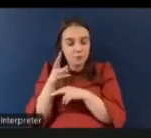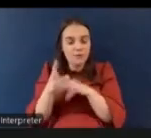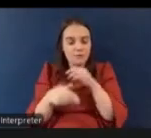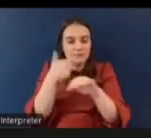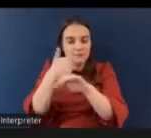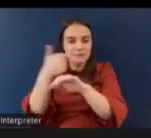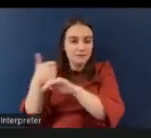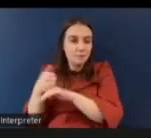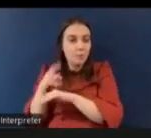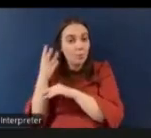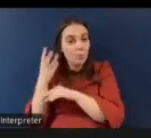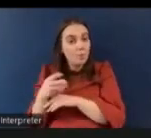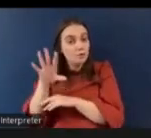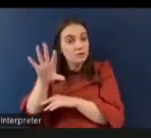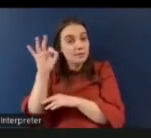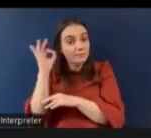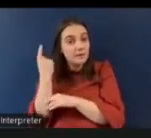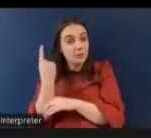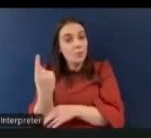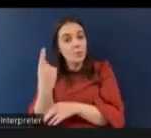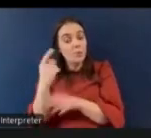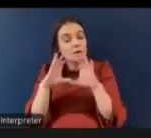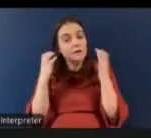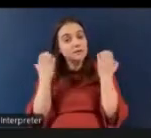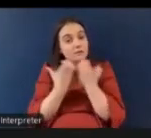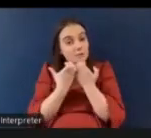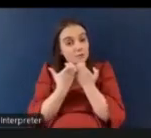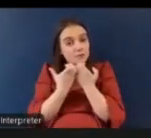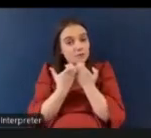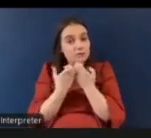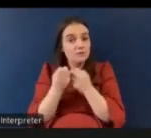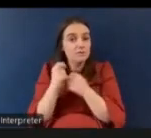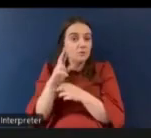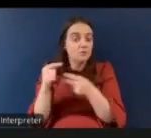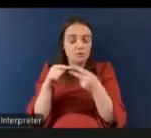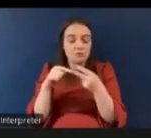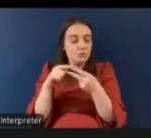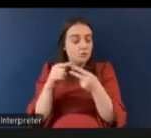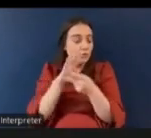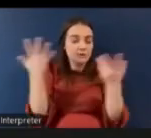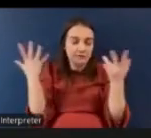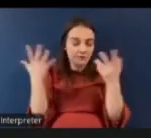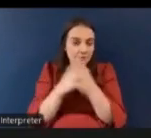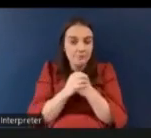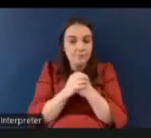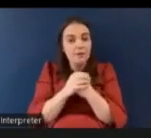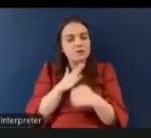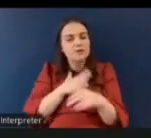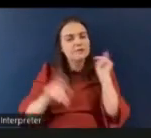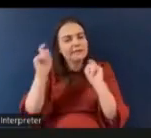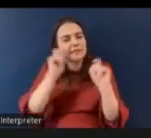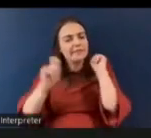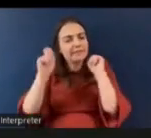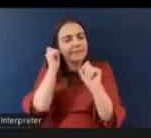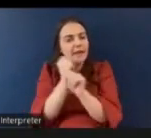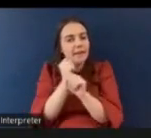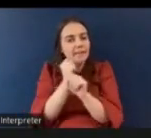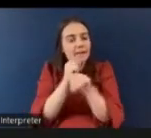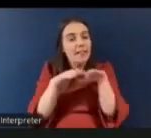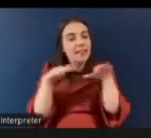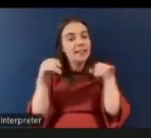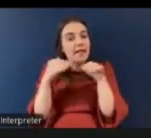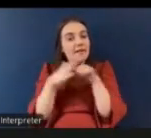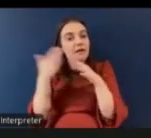or two, if that suits you either, and just to consider their level of access to the kind of net zero